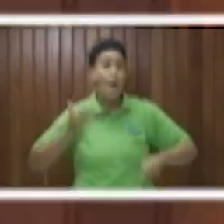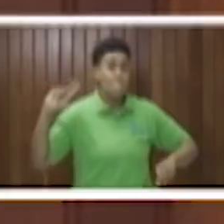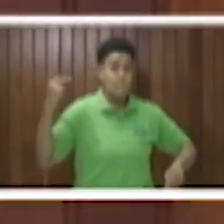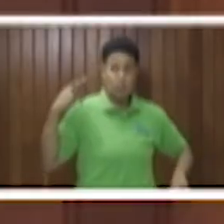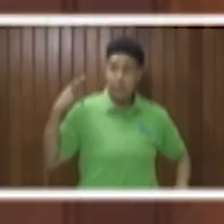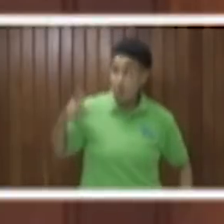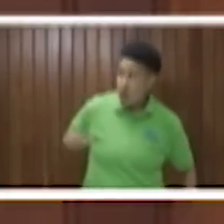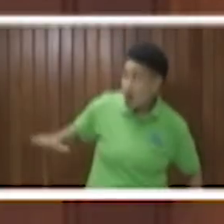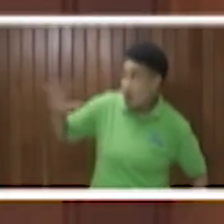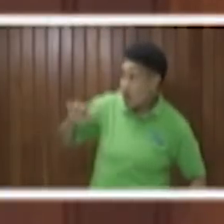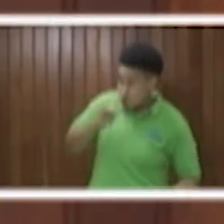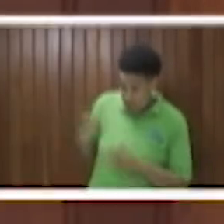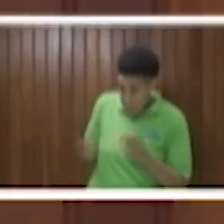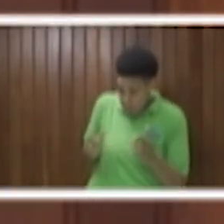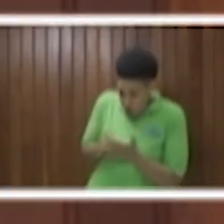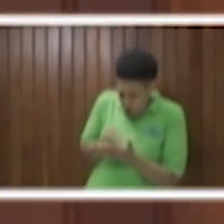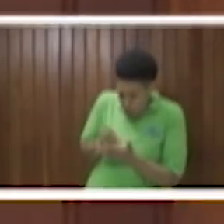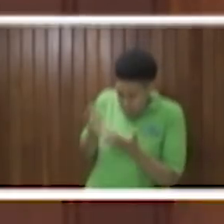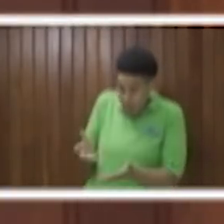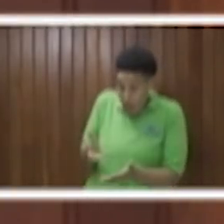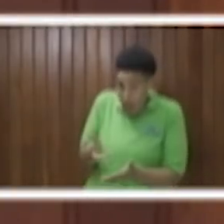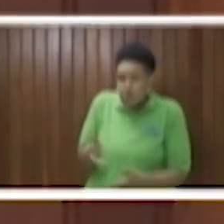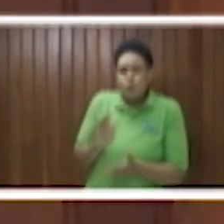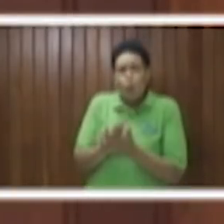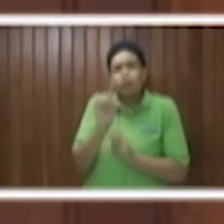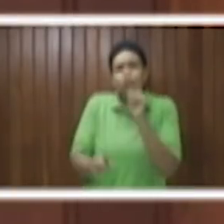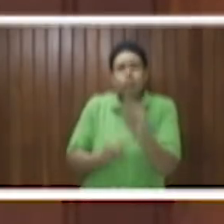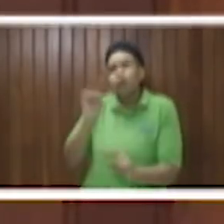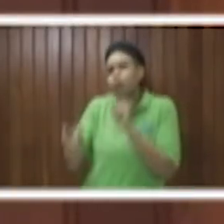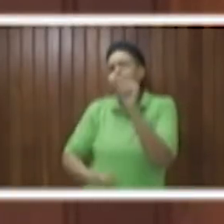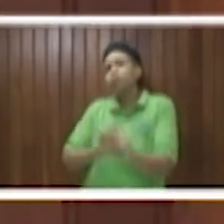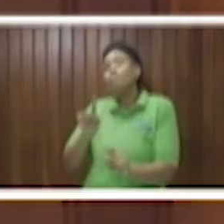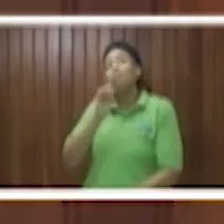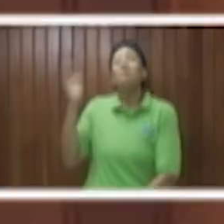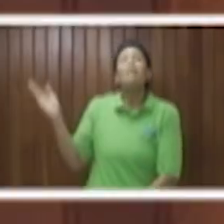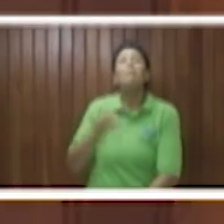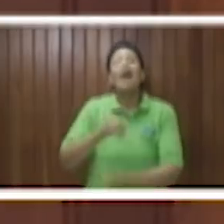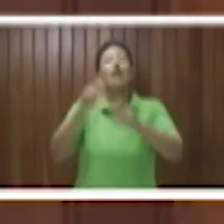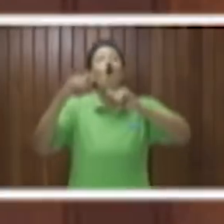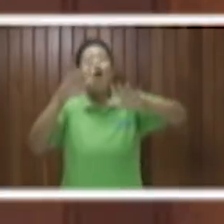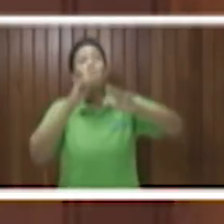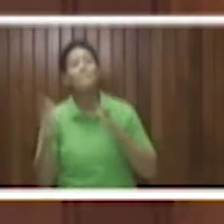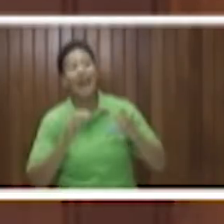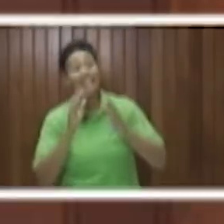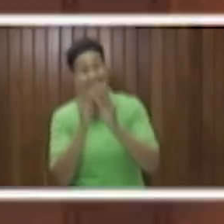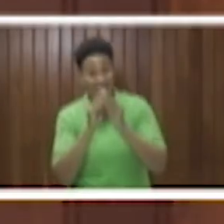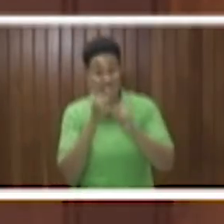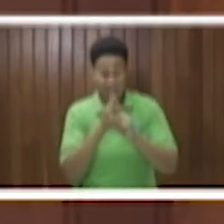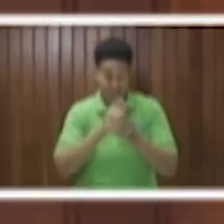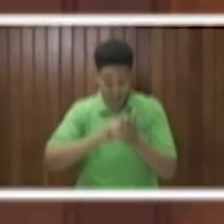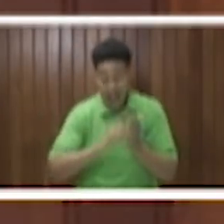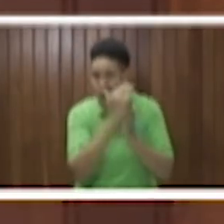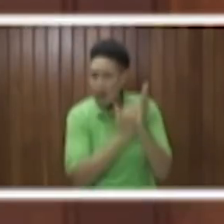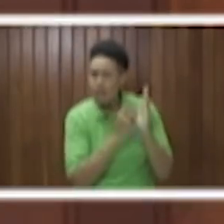as they prepare the learning episodes on the ground, as they're planning their common planning sessions, as they write the lesson plans and develop the contents,